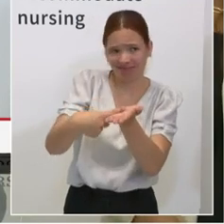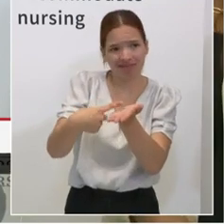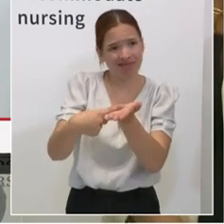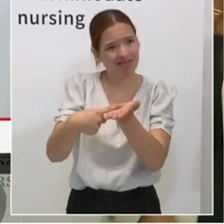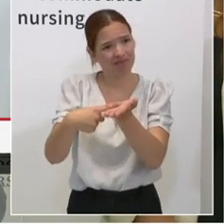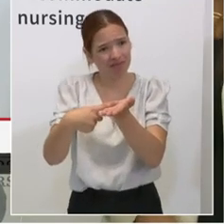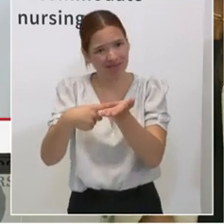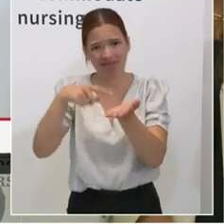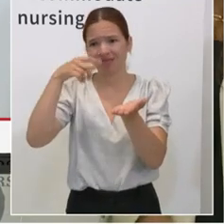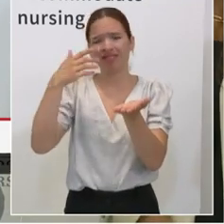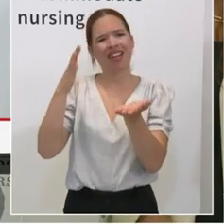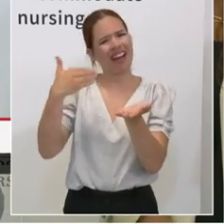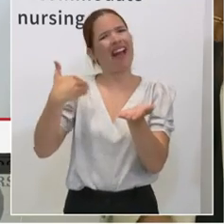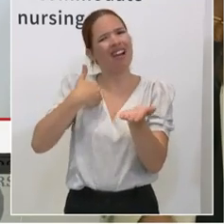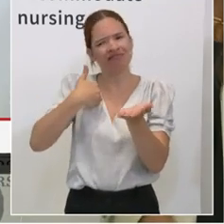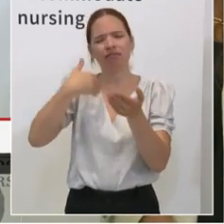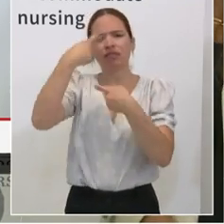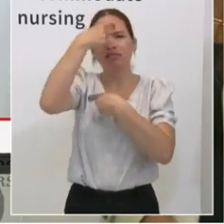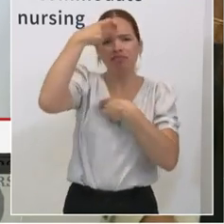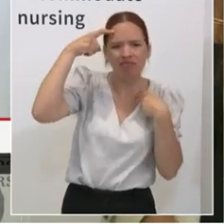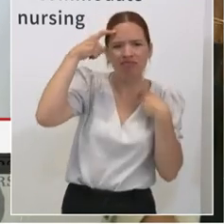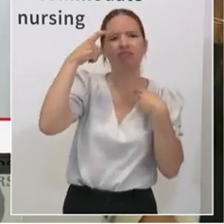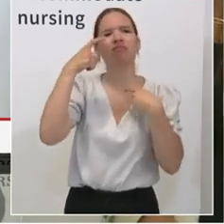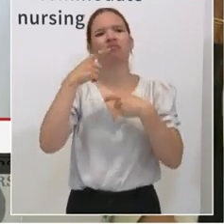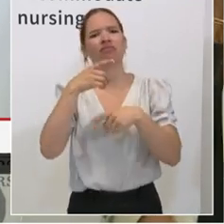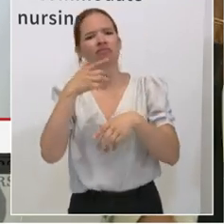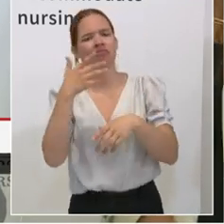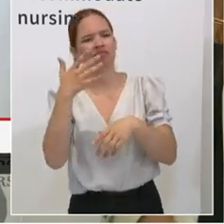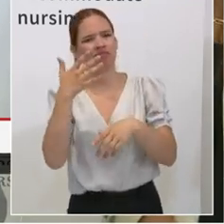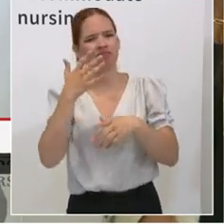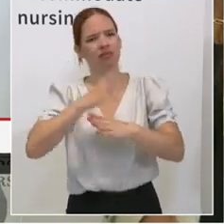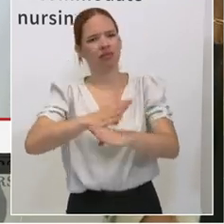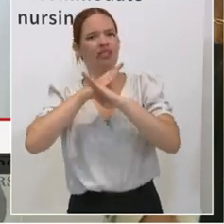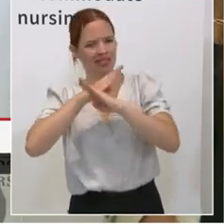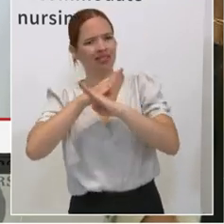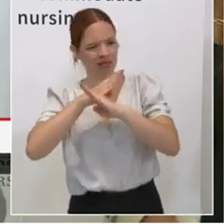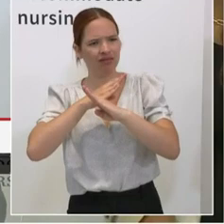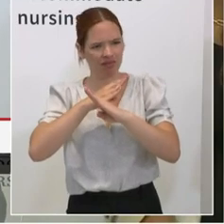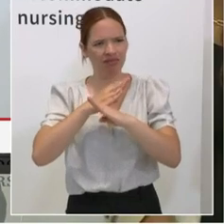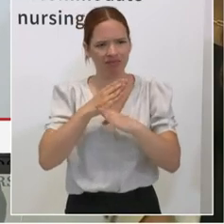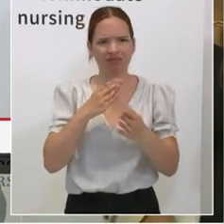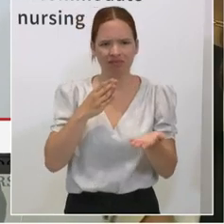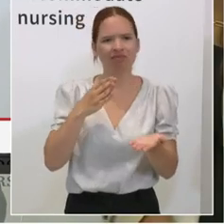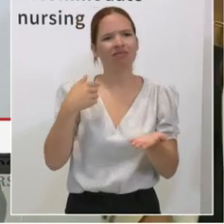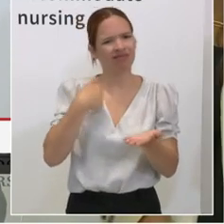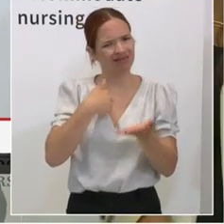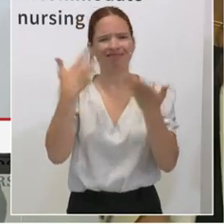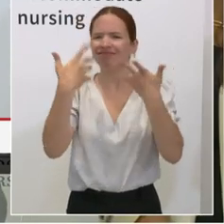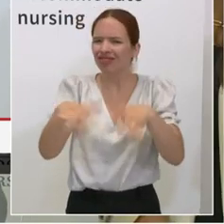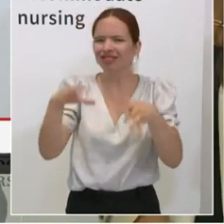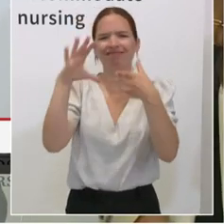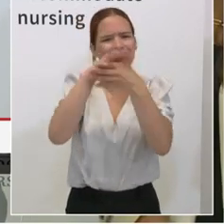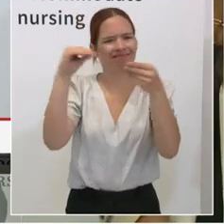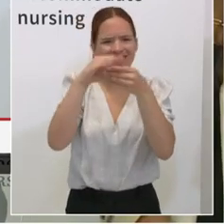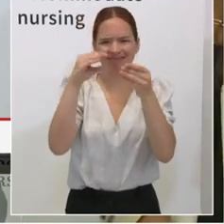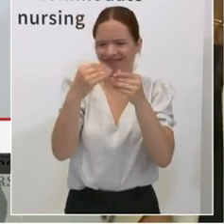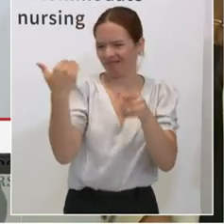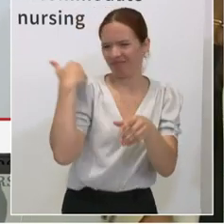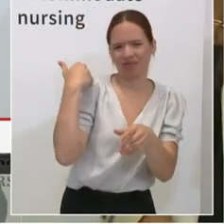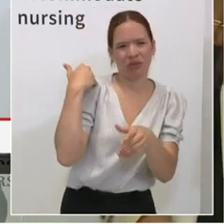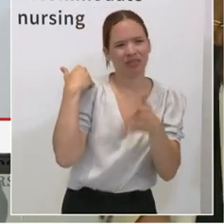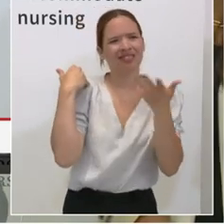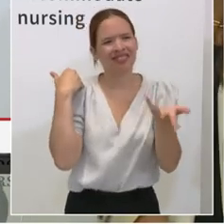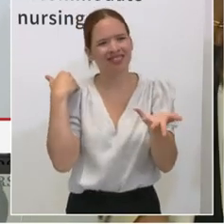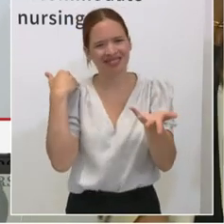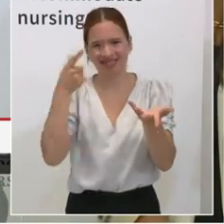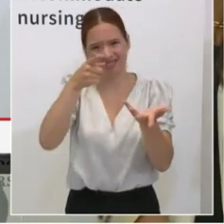spoken before about approaching gun violence as a public health issue, and that is exactly what the team